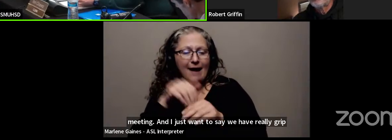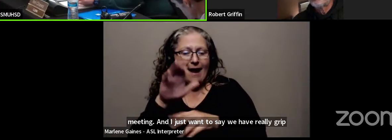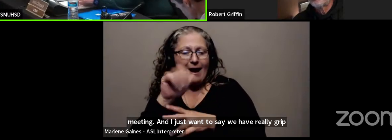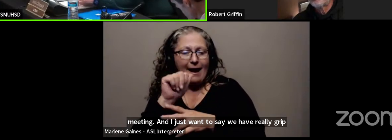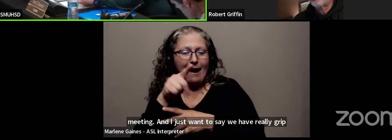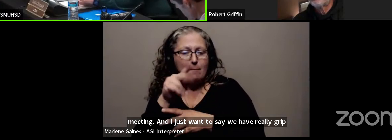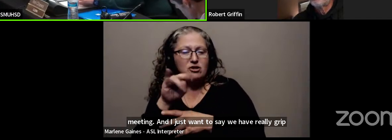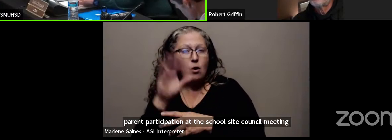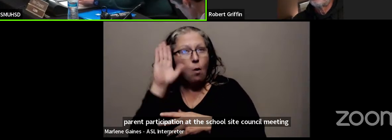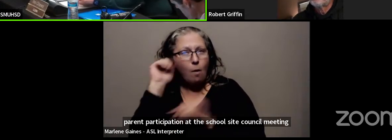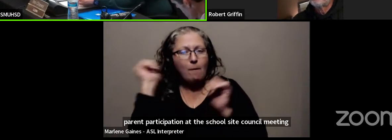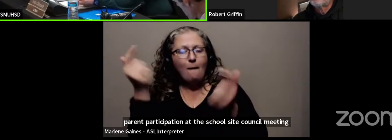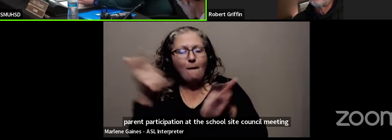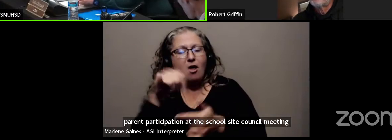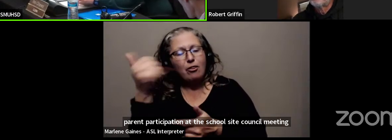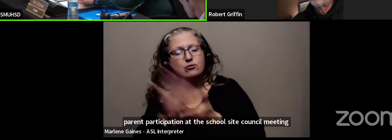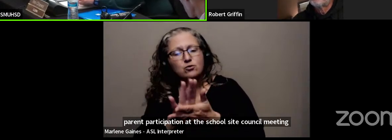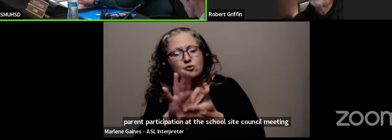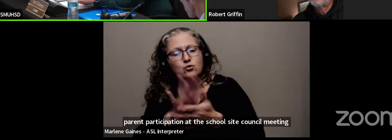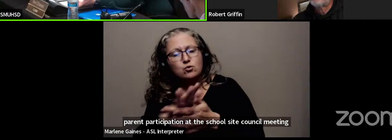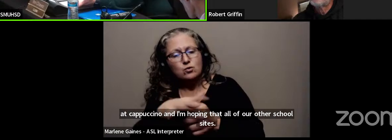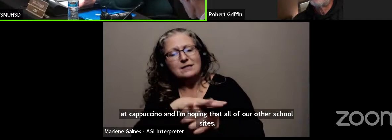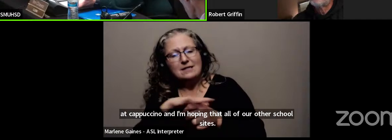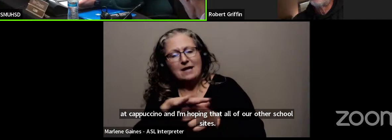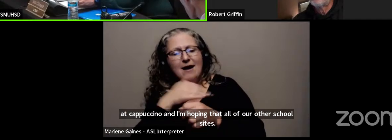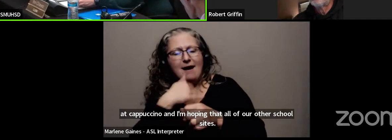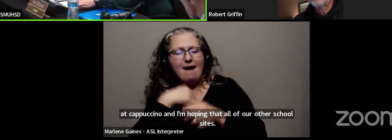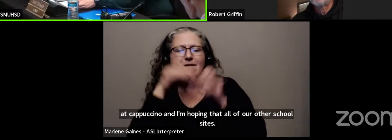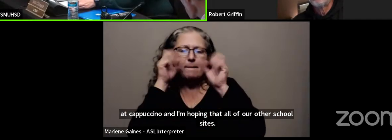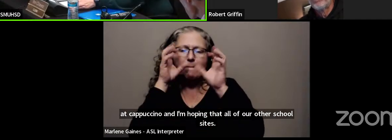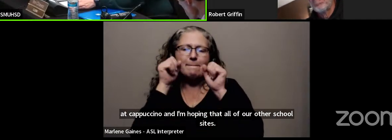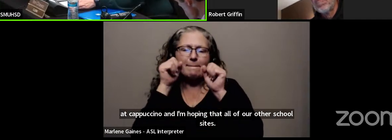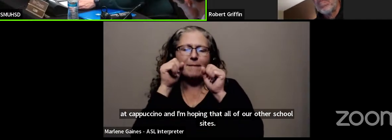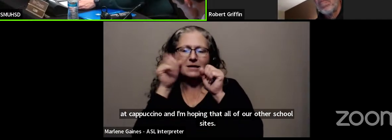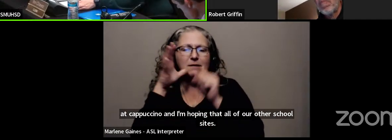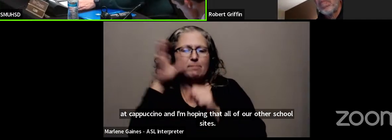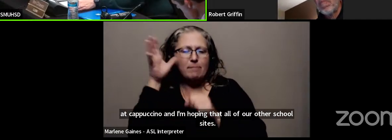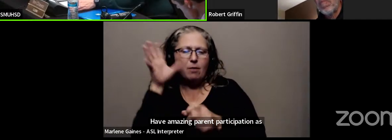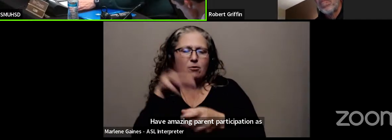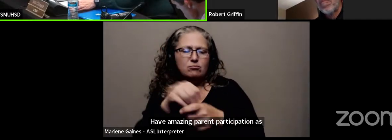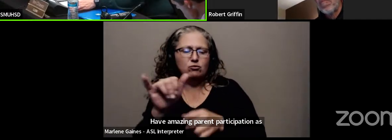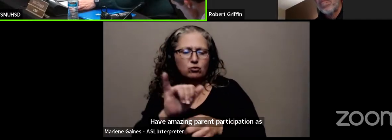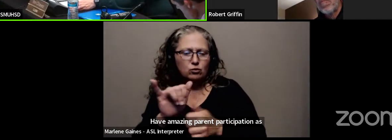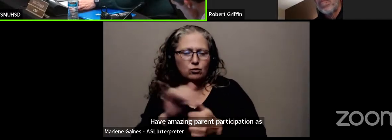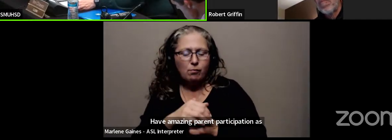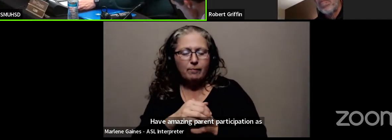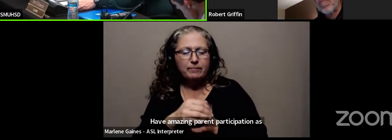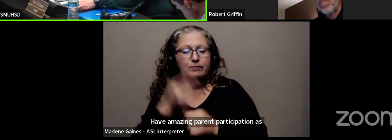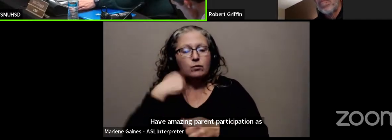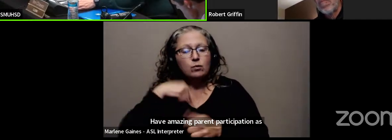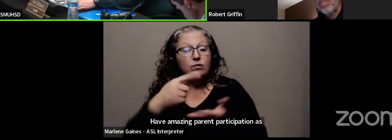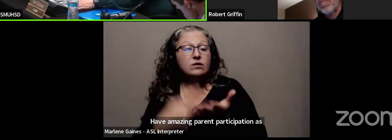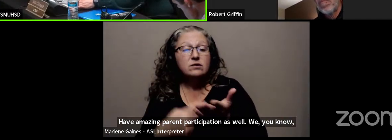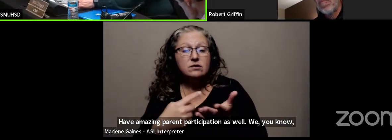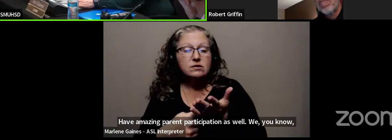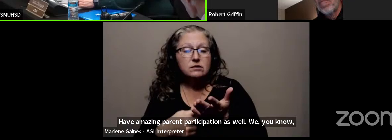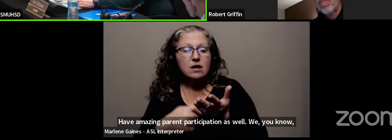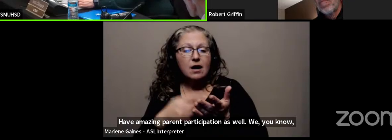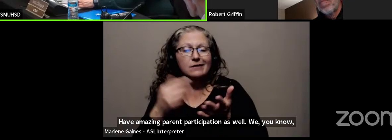of our other school sites have amazing parent participation as well. We discussed